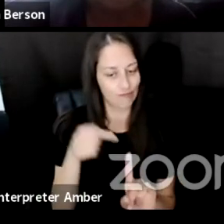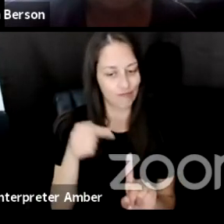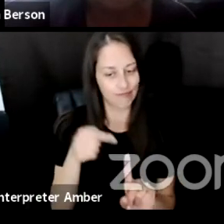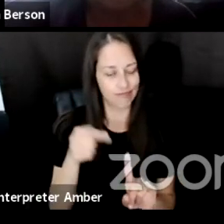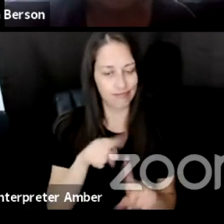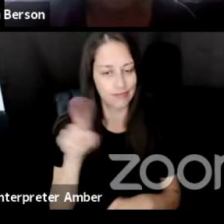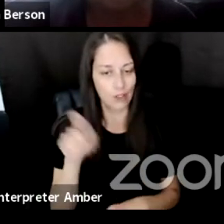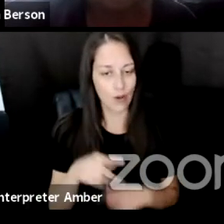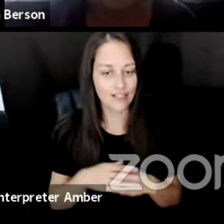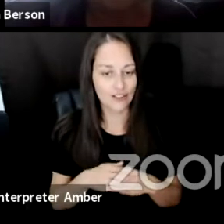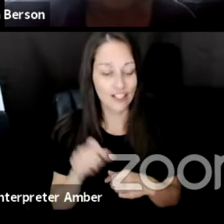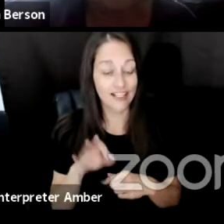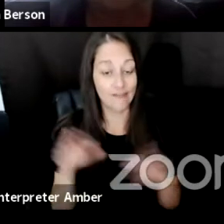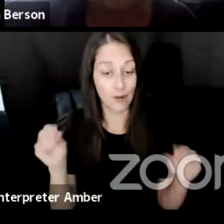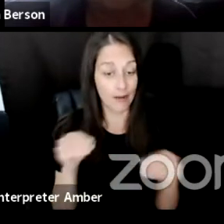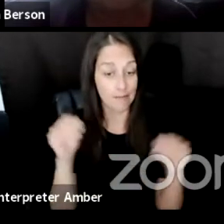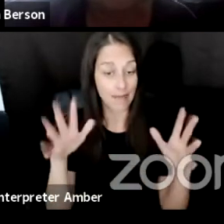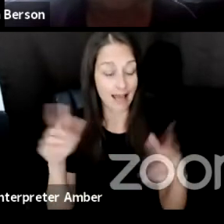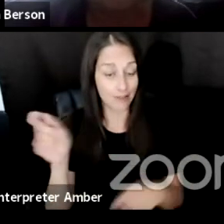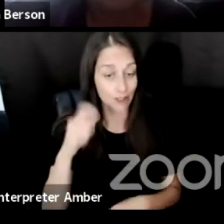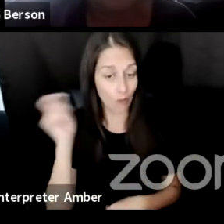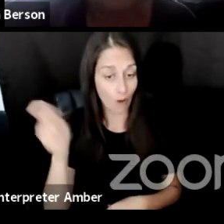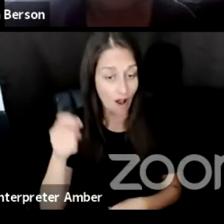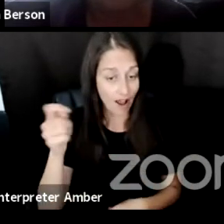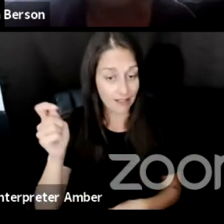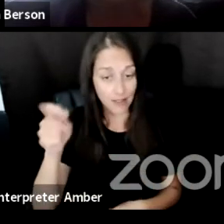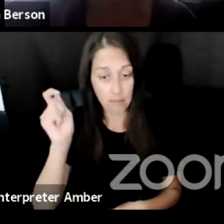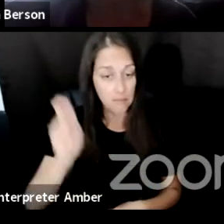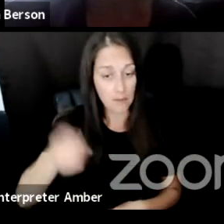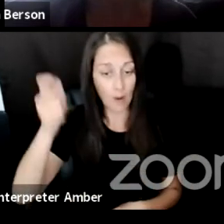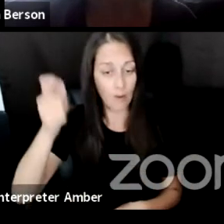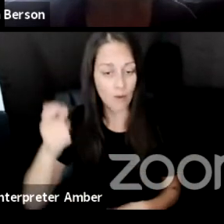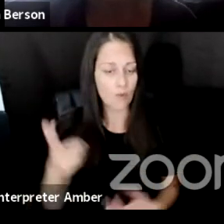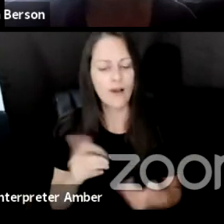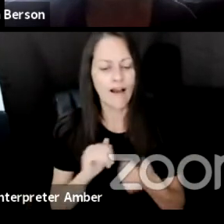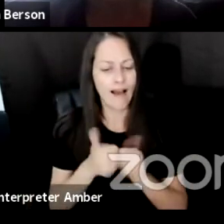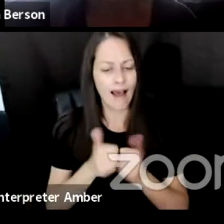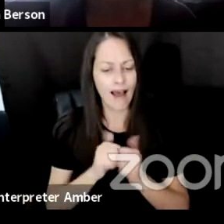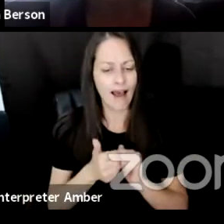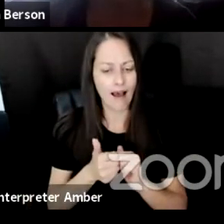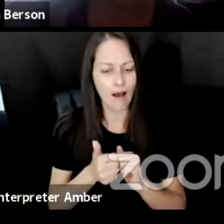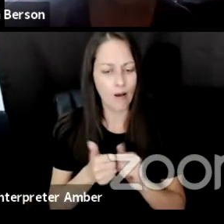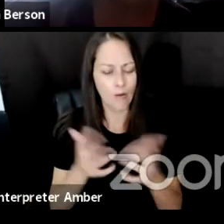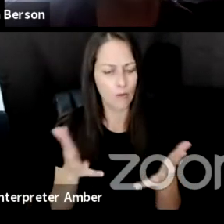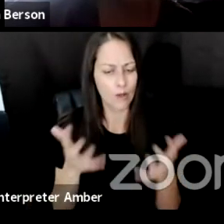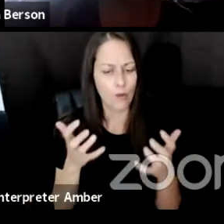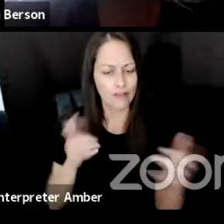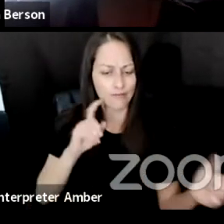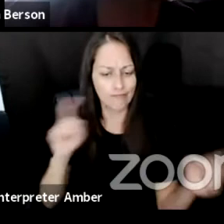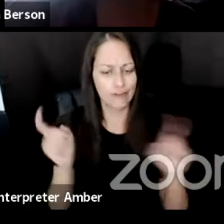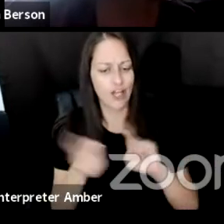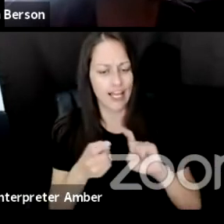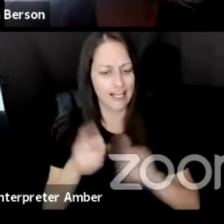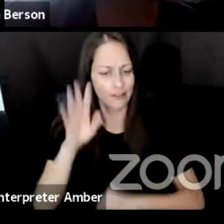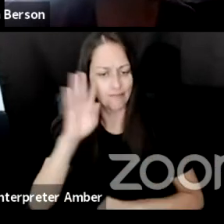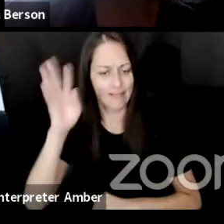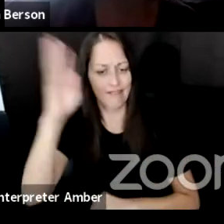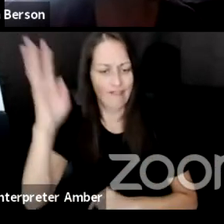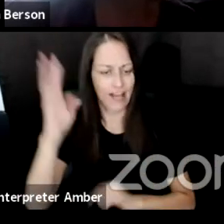if you could wave a magic wand, like how would we want to reinvent this? What is your ideal?